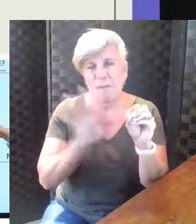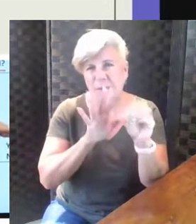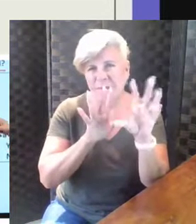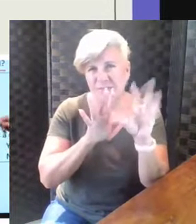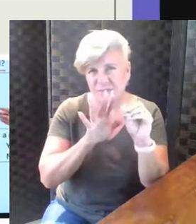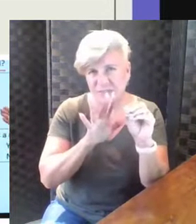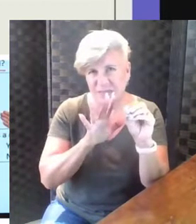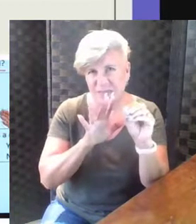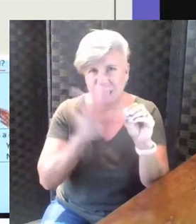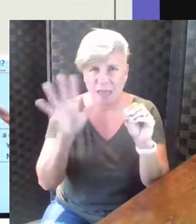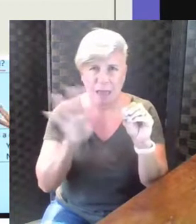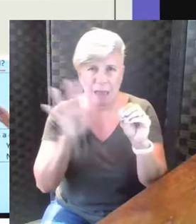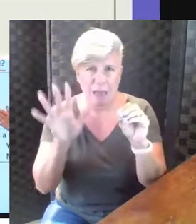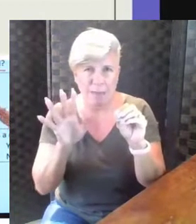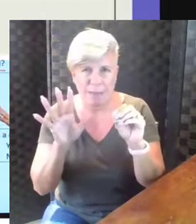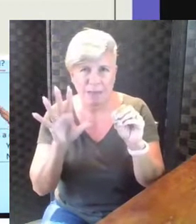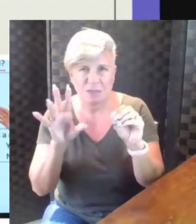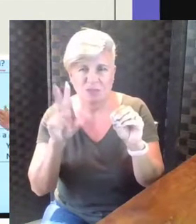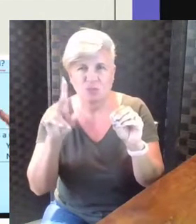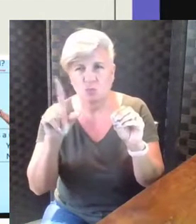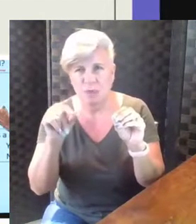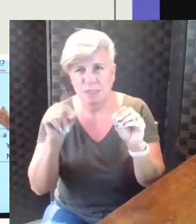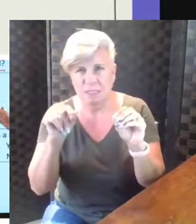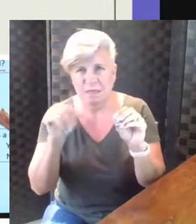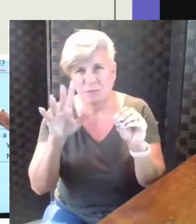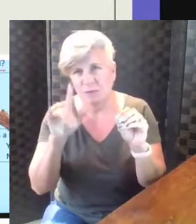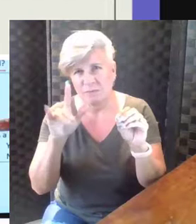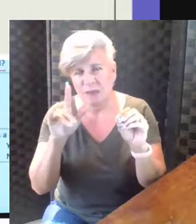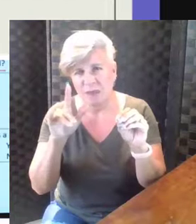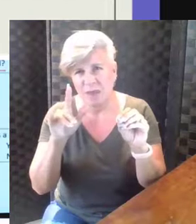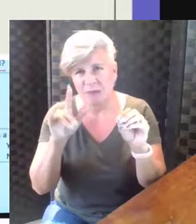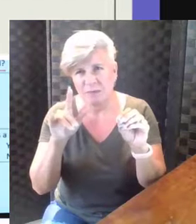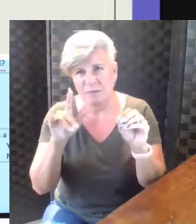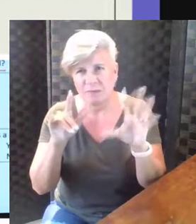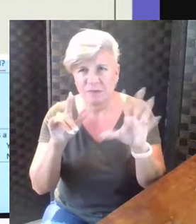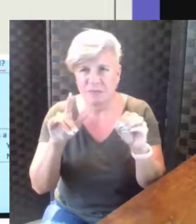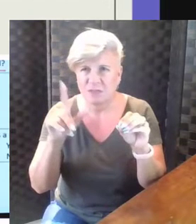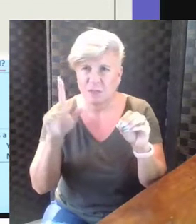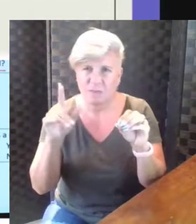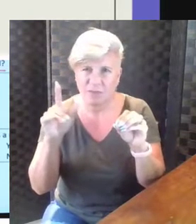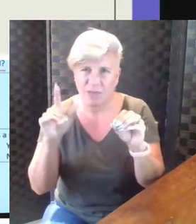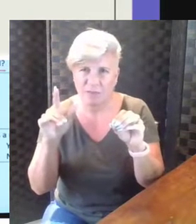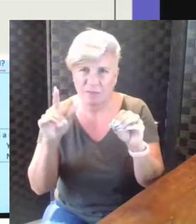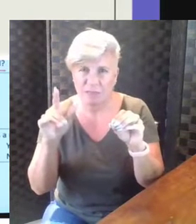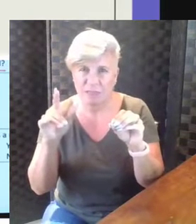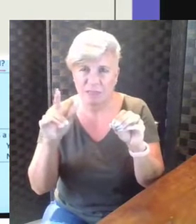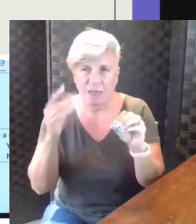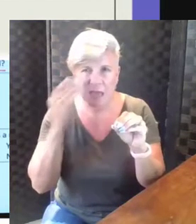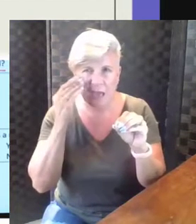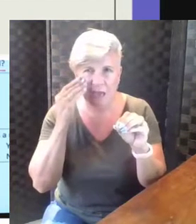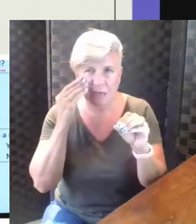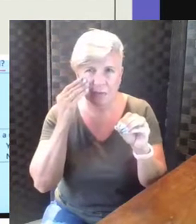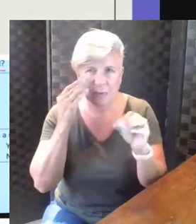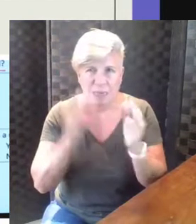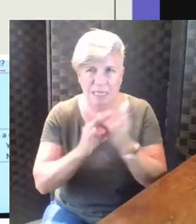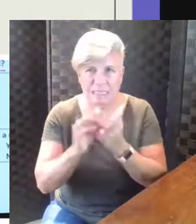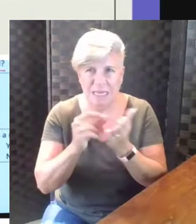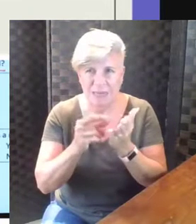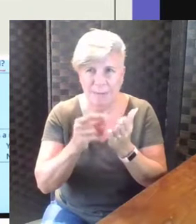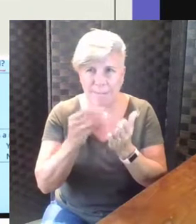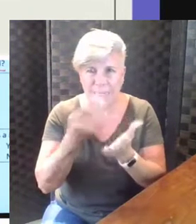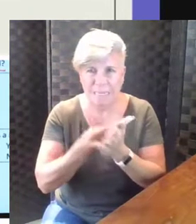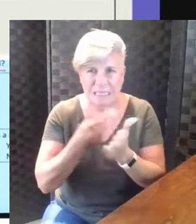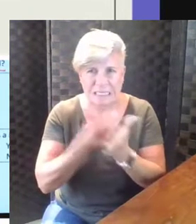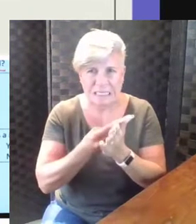one part and about 25 for this part, 50 and 25. Well, I know when I count quarters